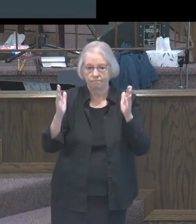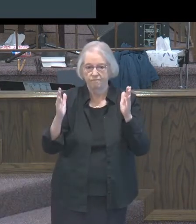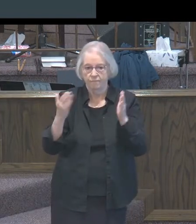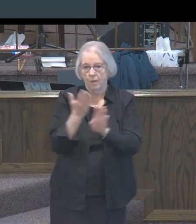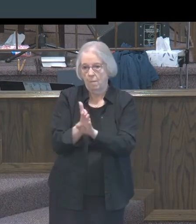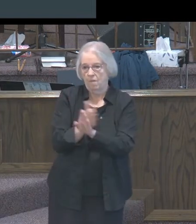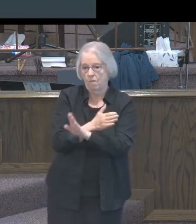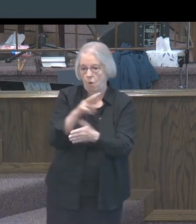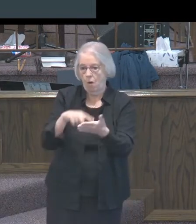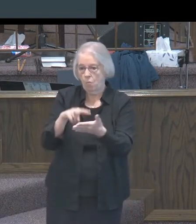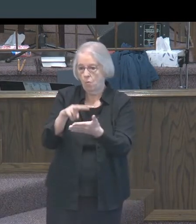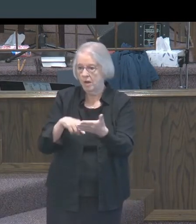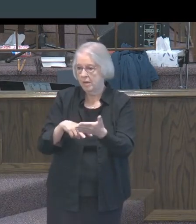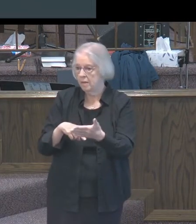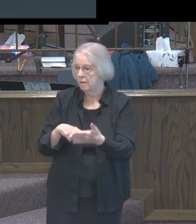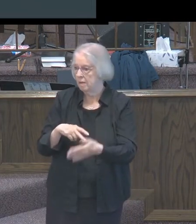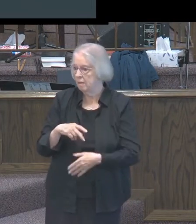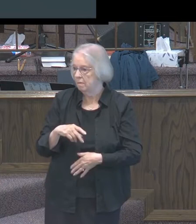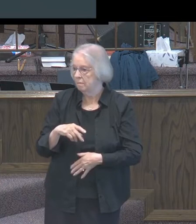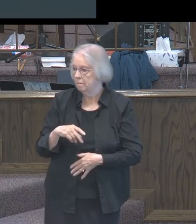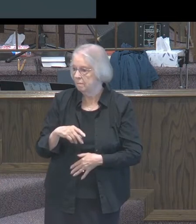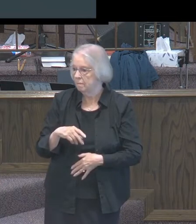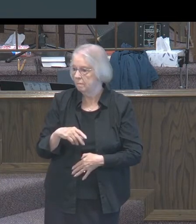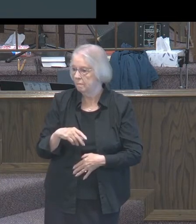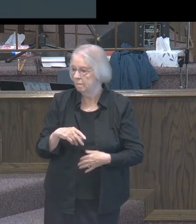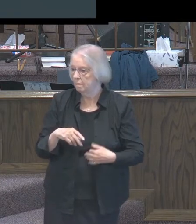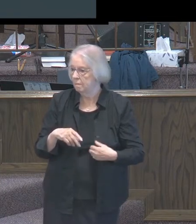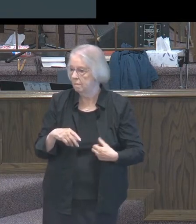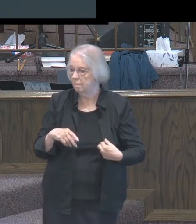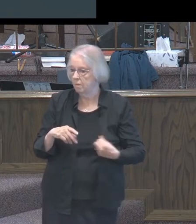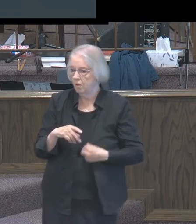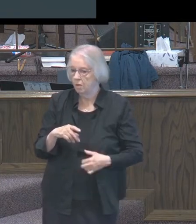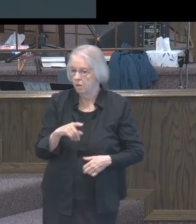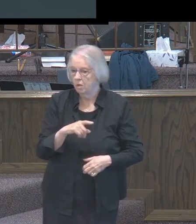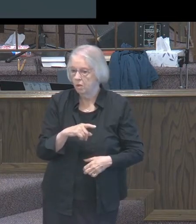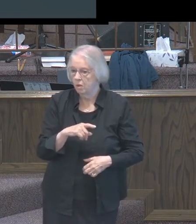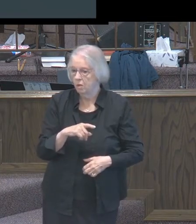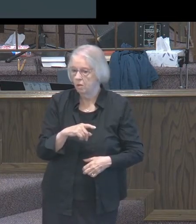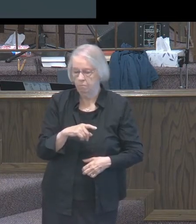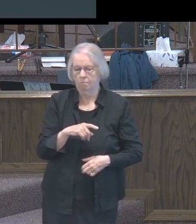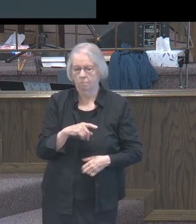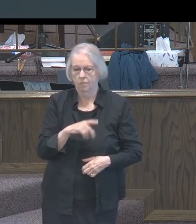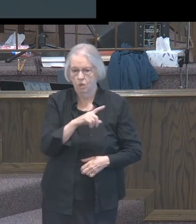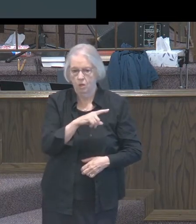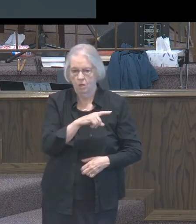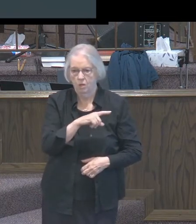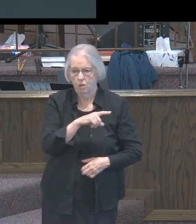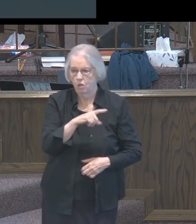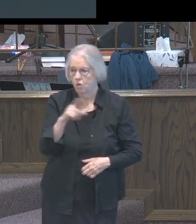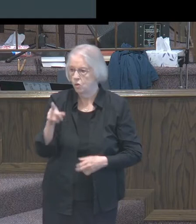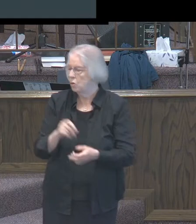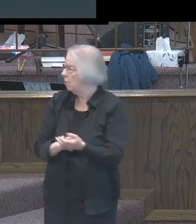read the scripture today that, D, you're going to miss my favorite part of the Sermon on the Mount,